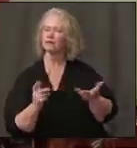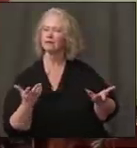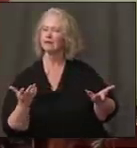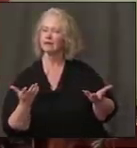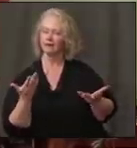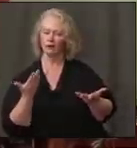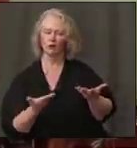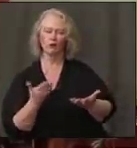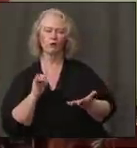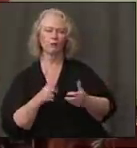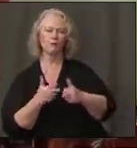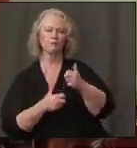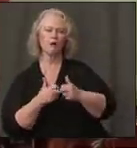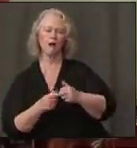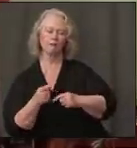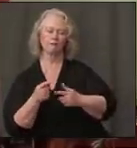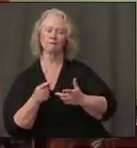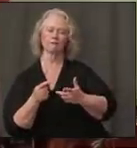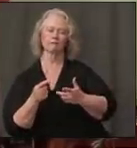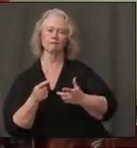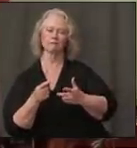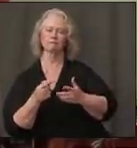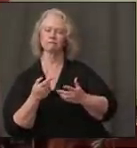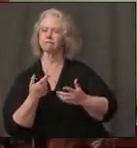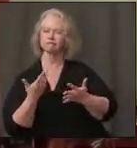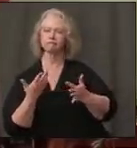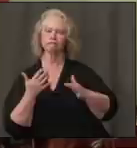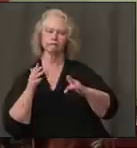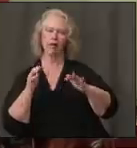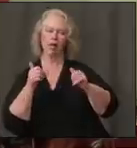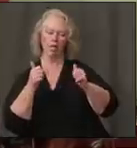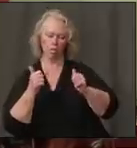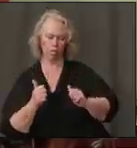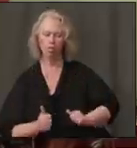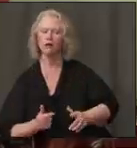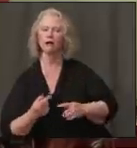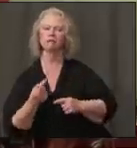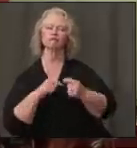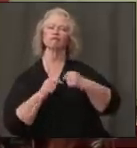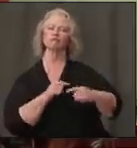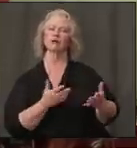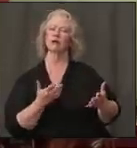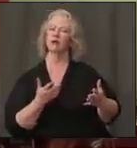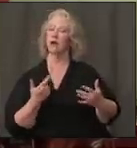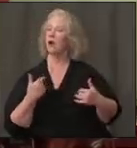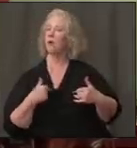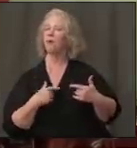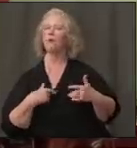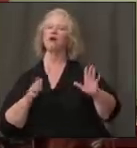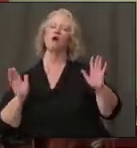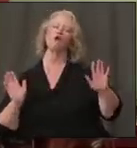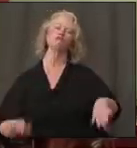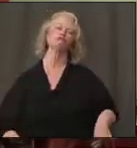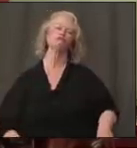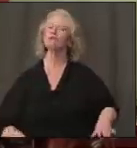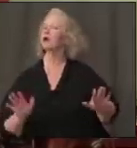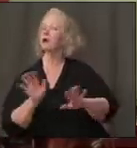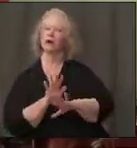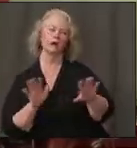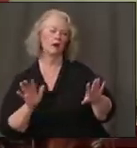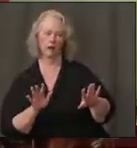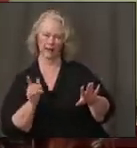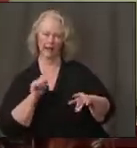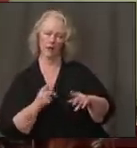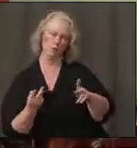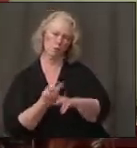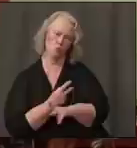reverse, and we cannot let our guard down lest the corona reignite. So I think you have two